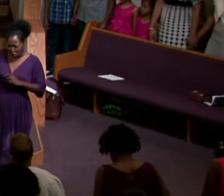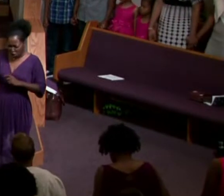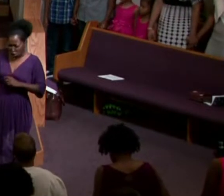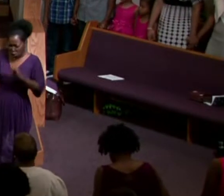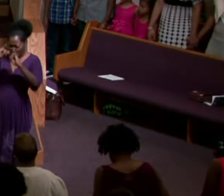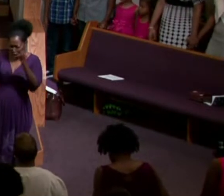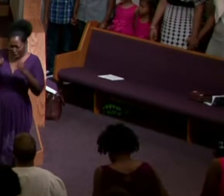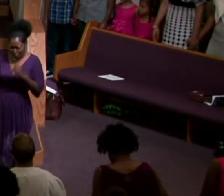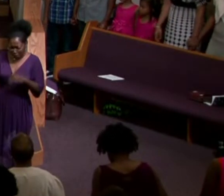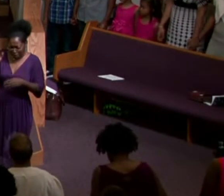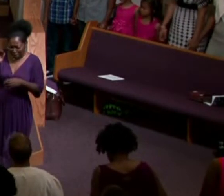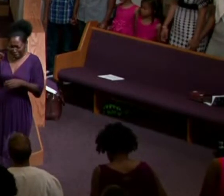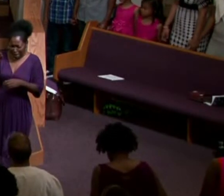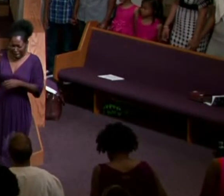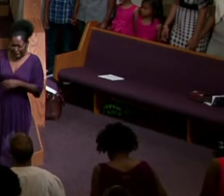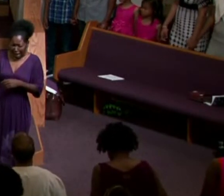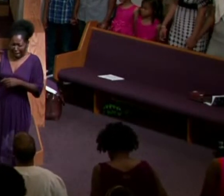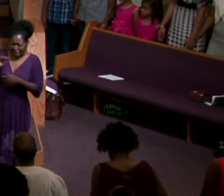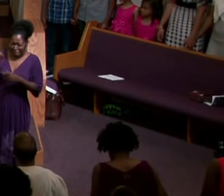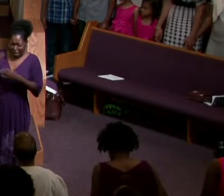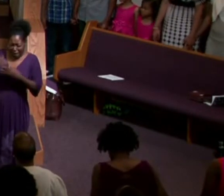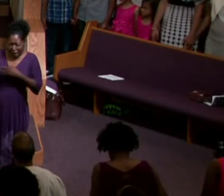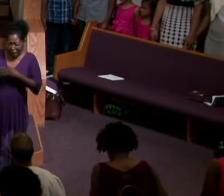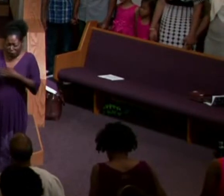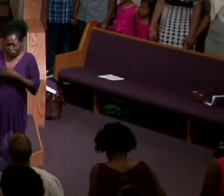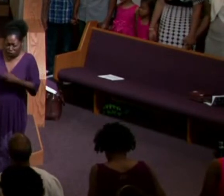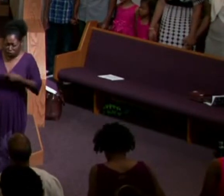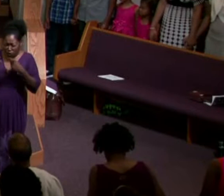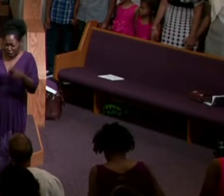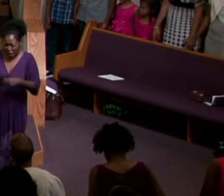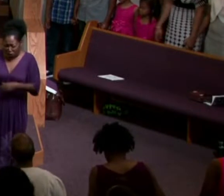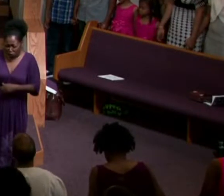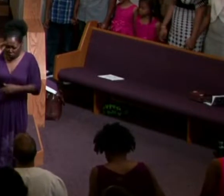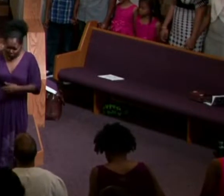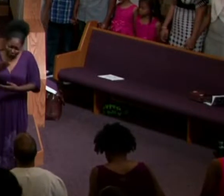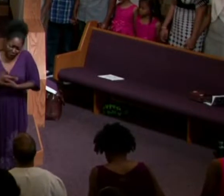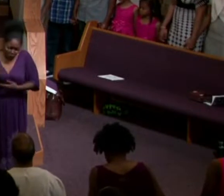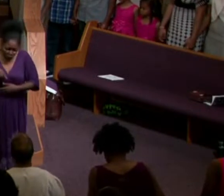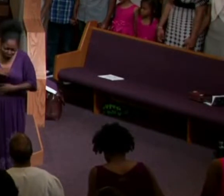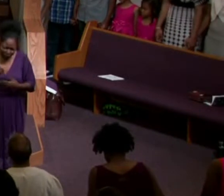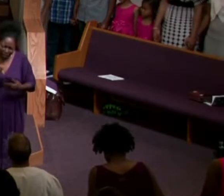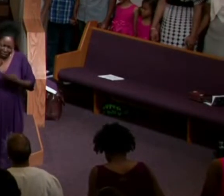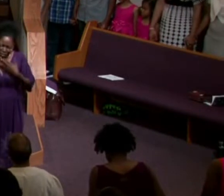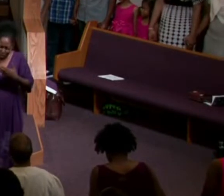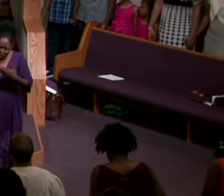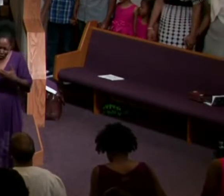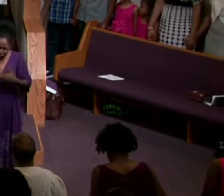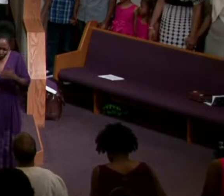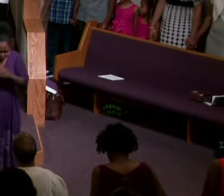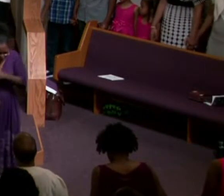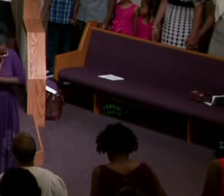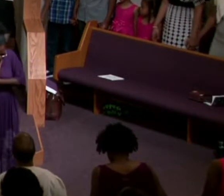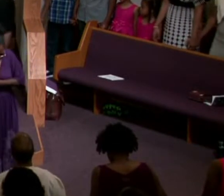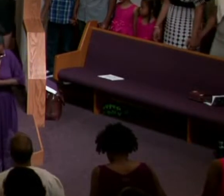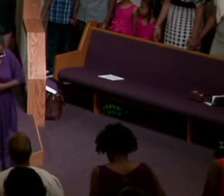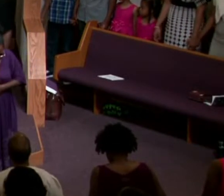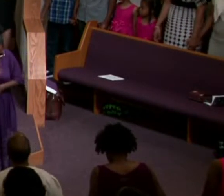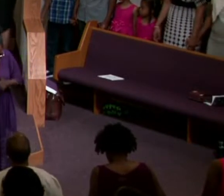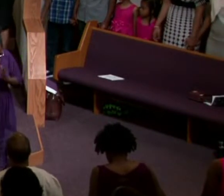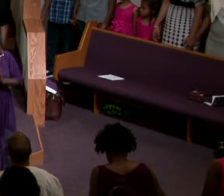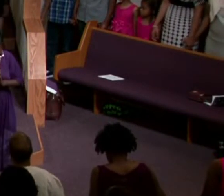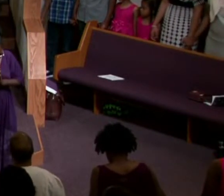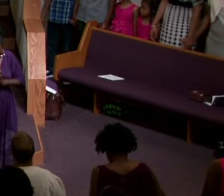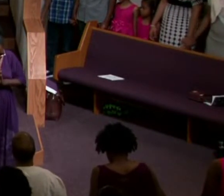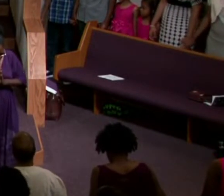Jesus, and then you gave us your Son. And we say thank you. Father, we come this morning just praying for those on